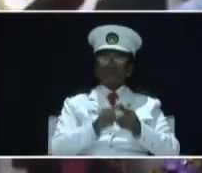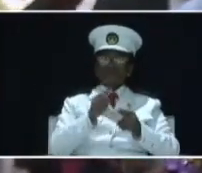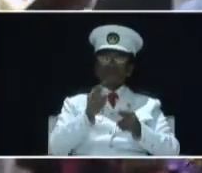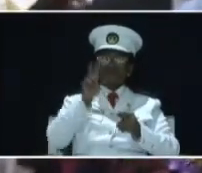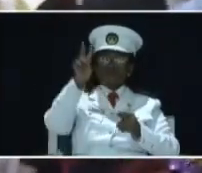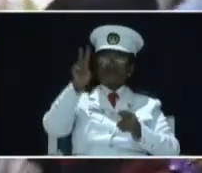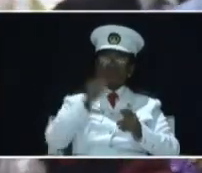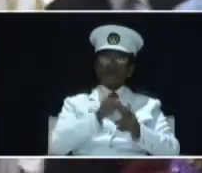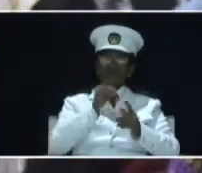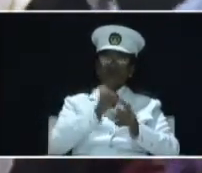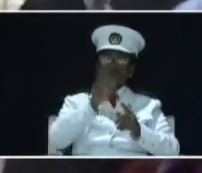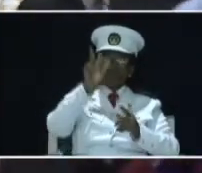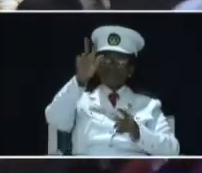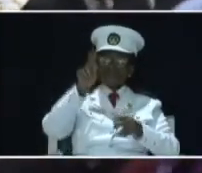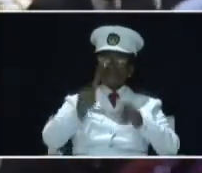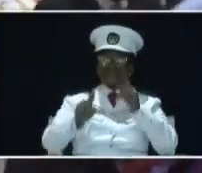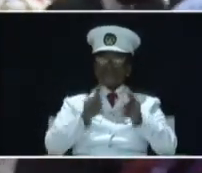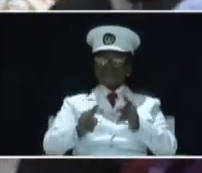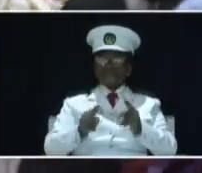own.